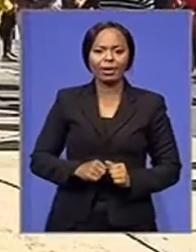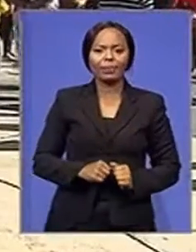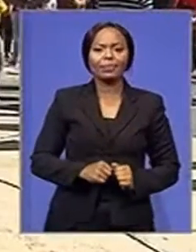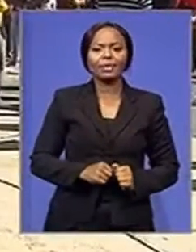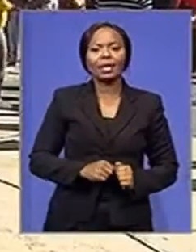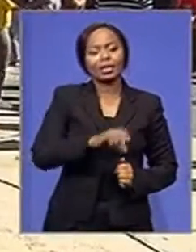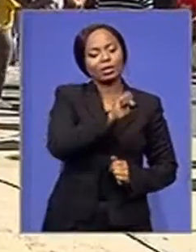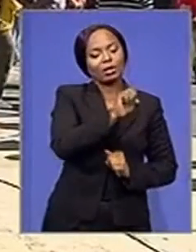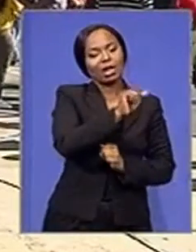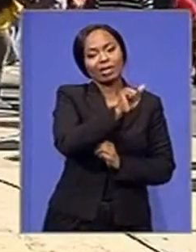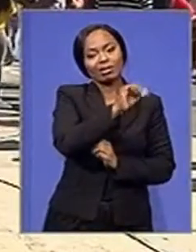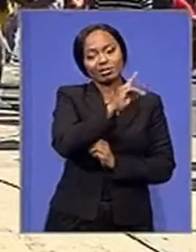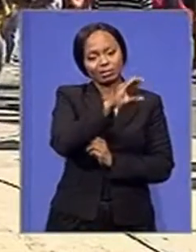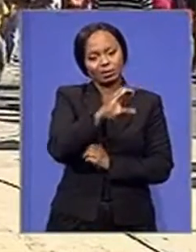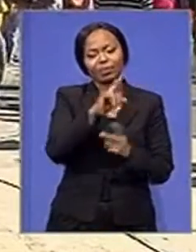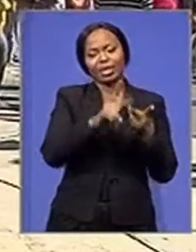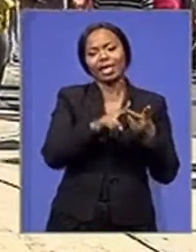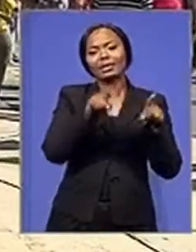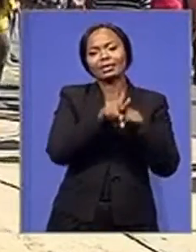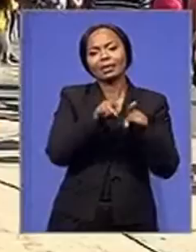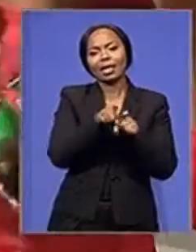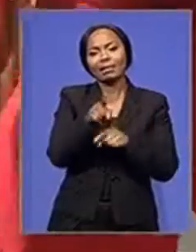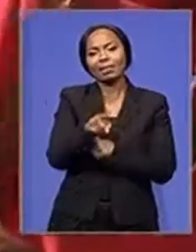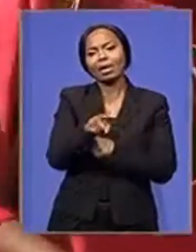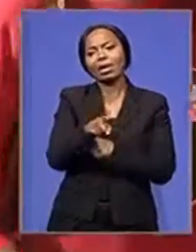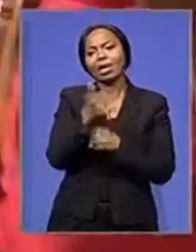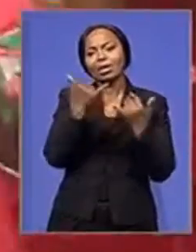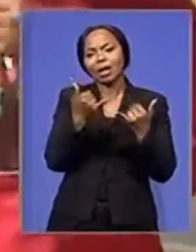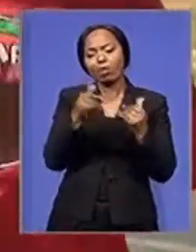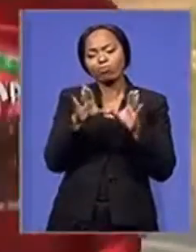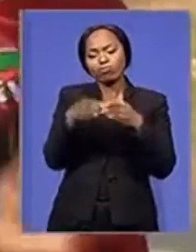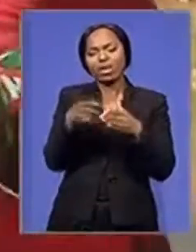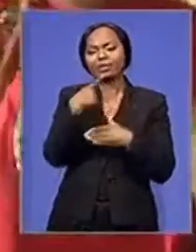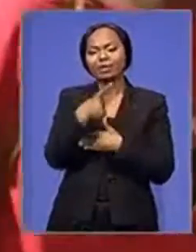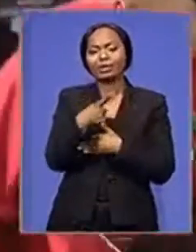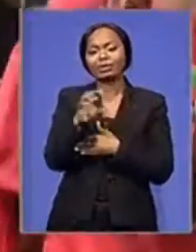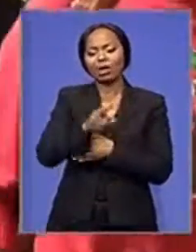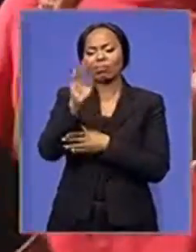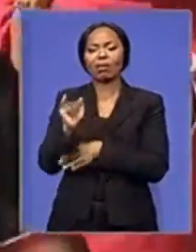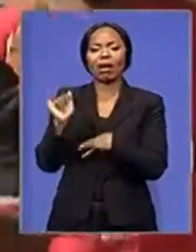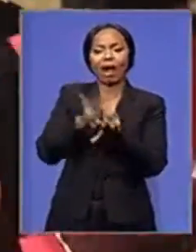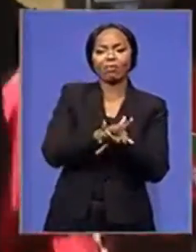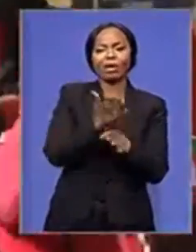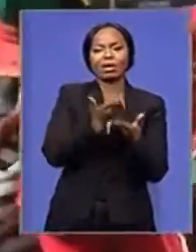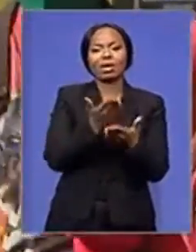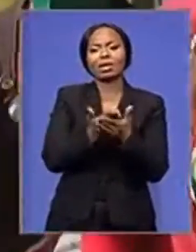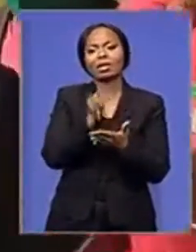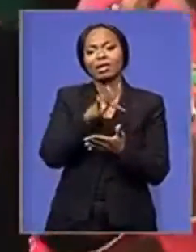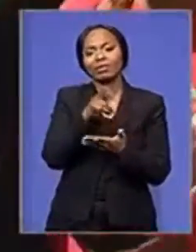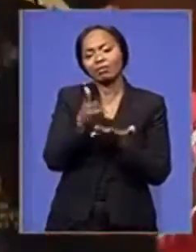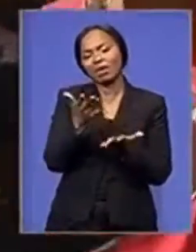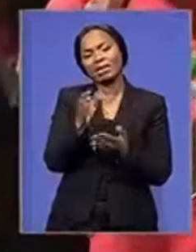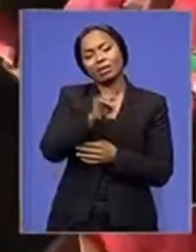le Jewish Board of Deputies ba re baagi ba Afrika Borwa ba tlile go amega fa dikgolagano magareng ga Israele le Afrika Borwa di